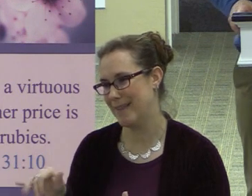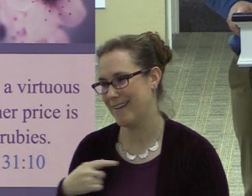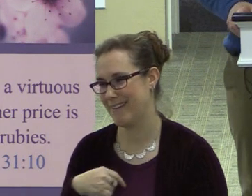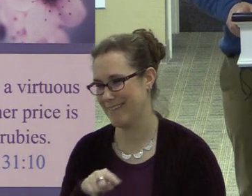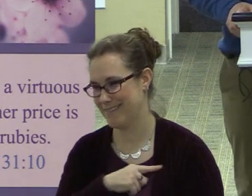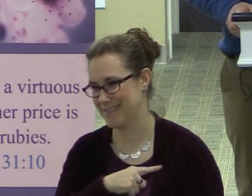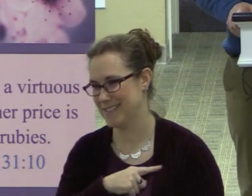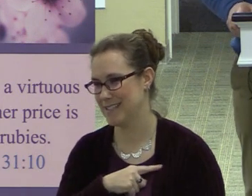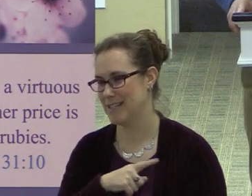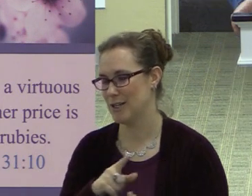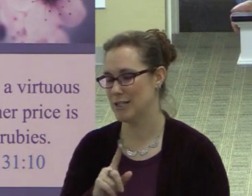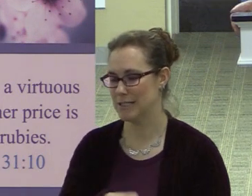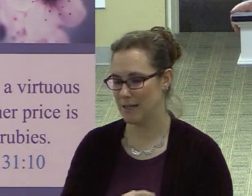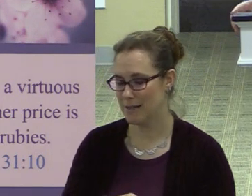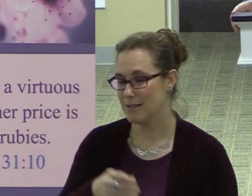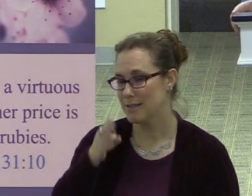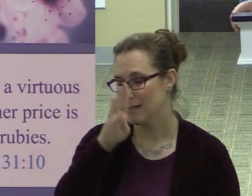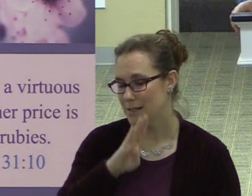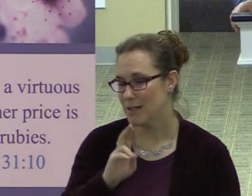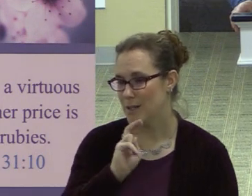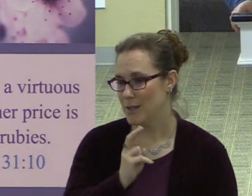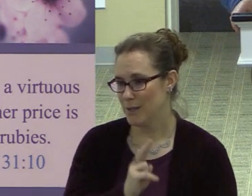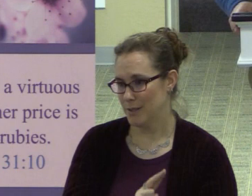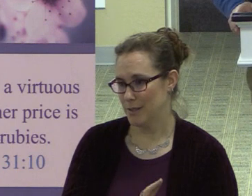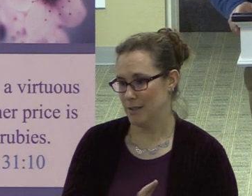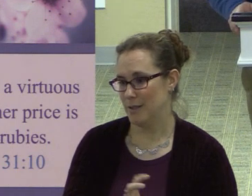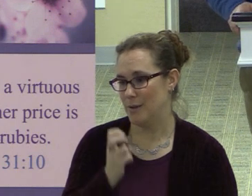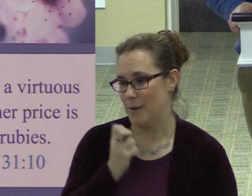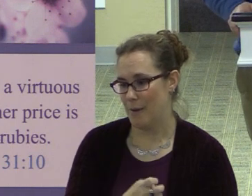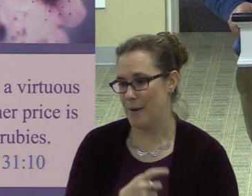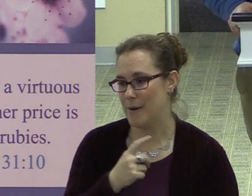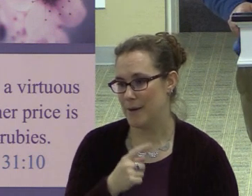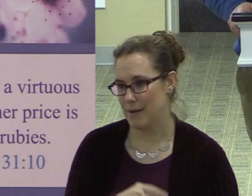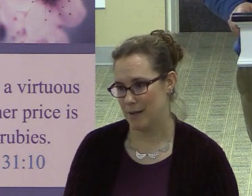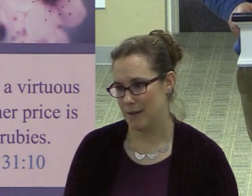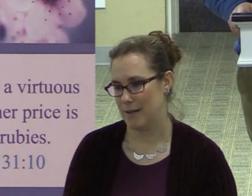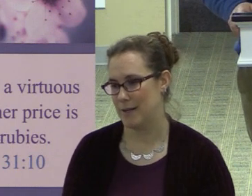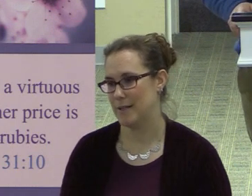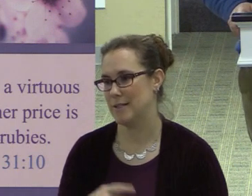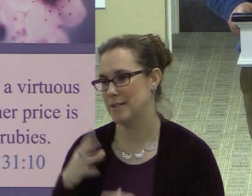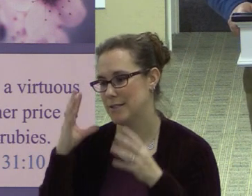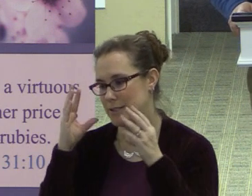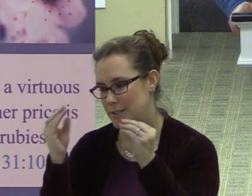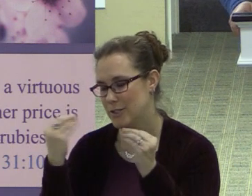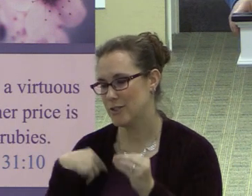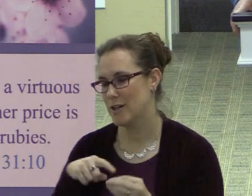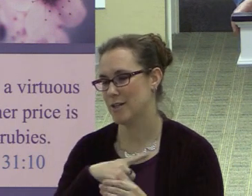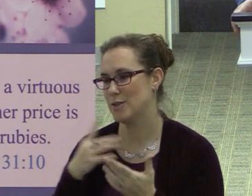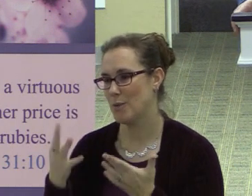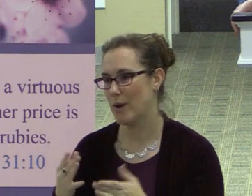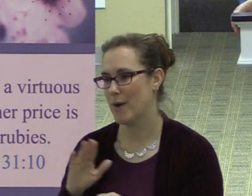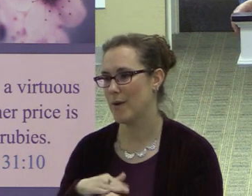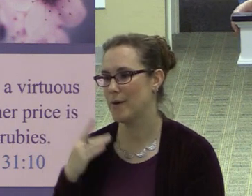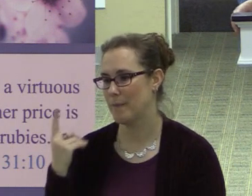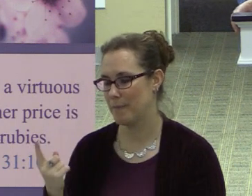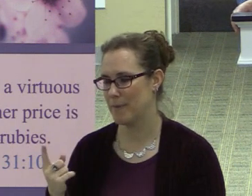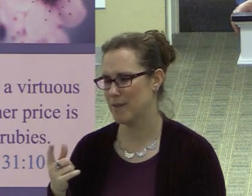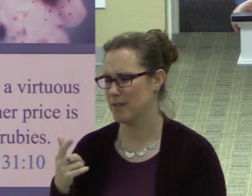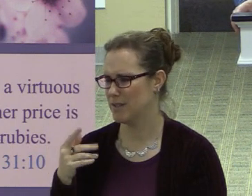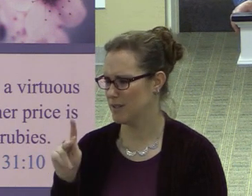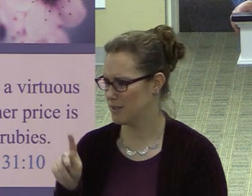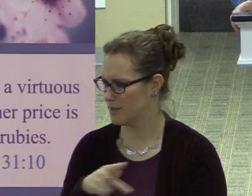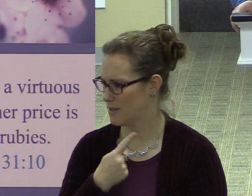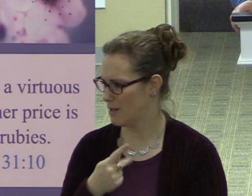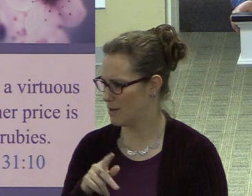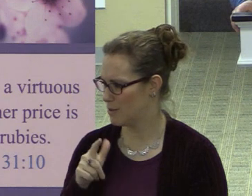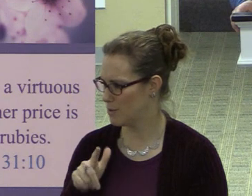There are times God uses those difficult times to teach us to wait on him. Was it Psalm 27:14? I think I can